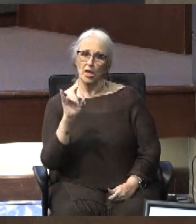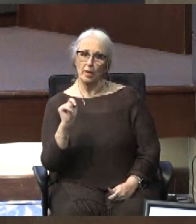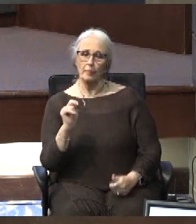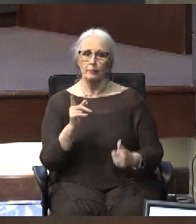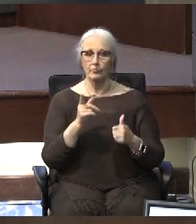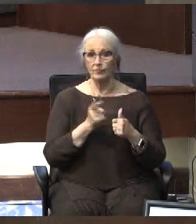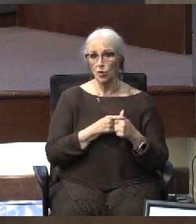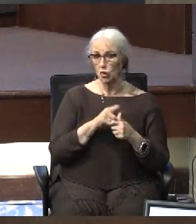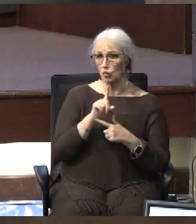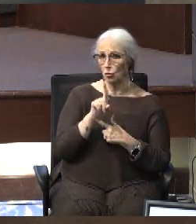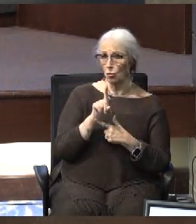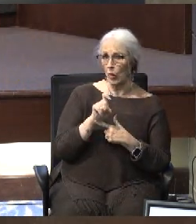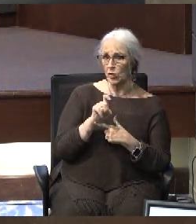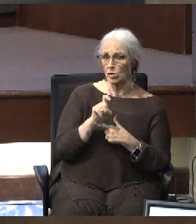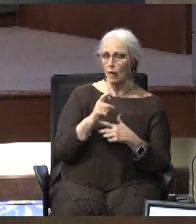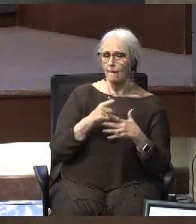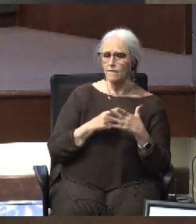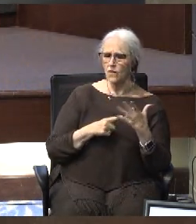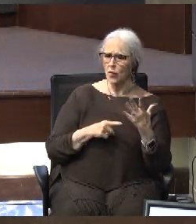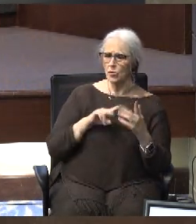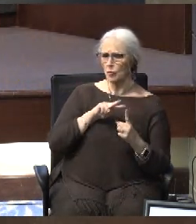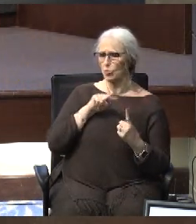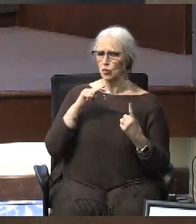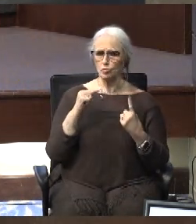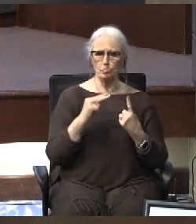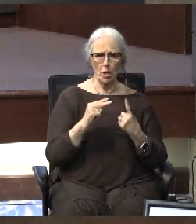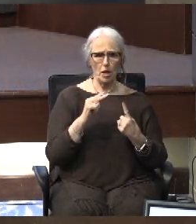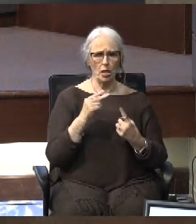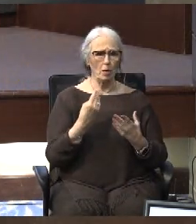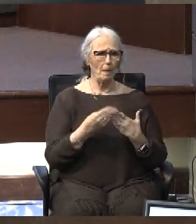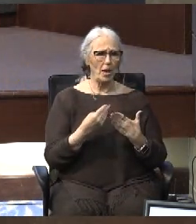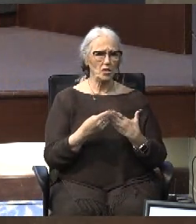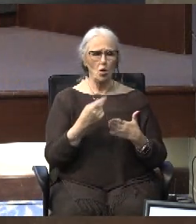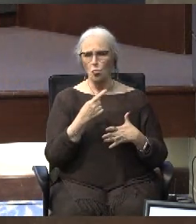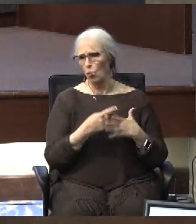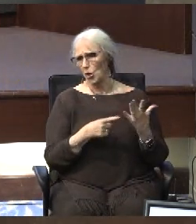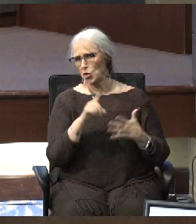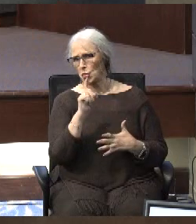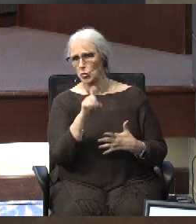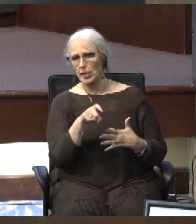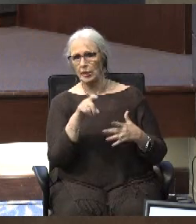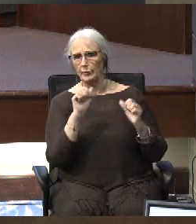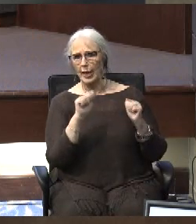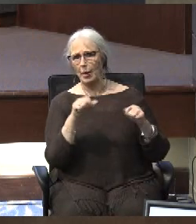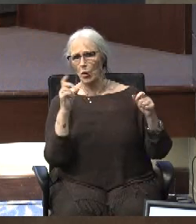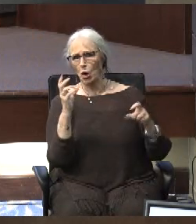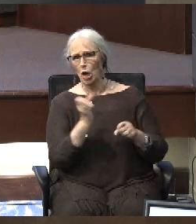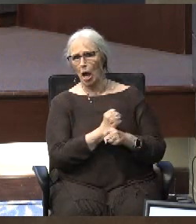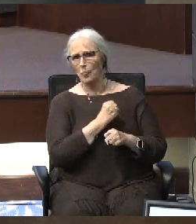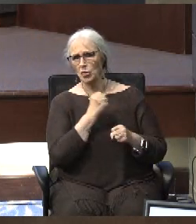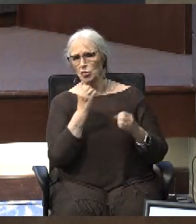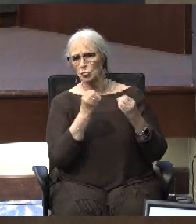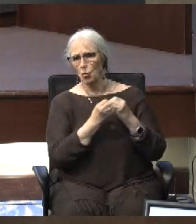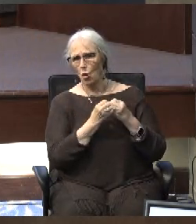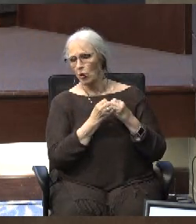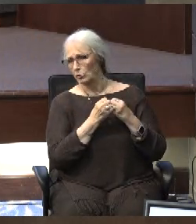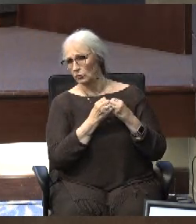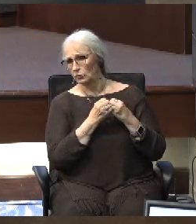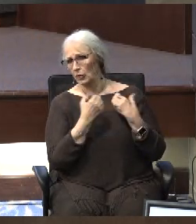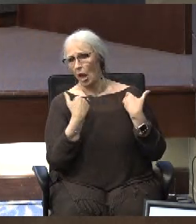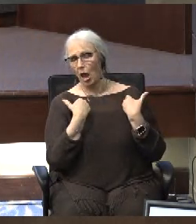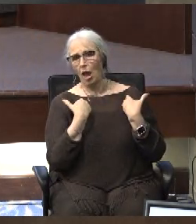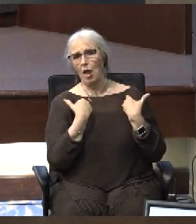is, from a budget perspective, what do you need to be able to accomplish more and